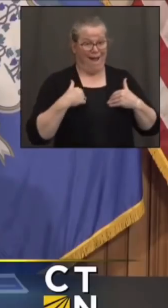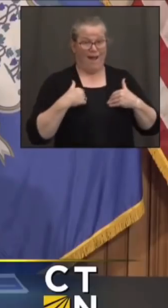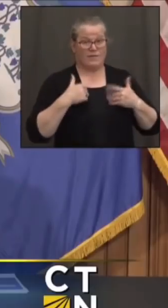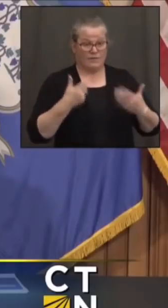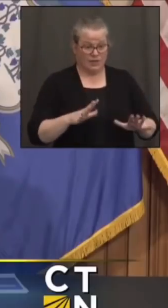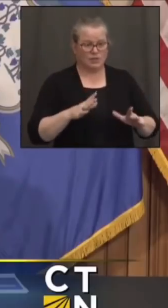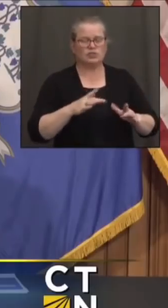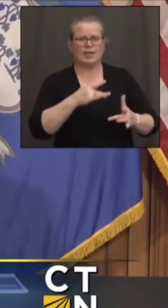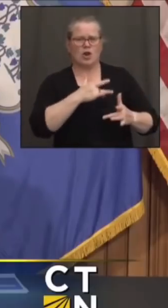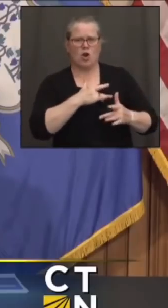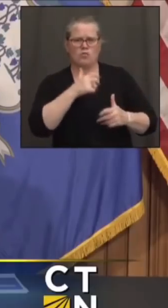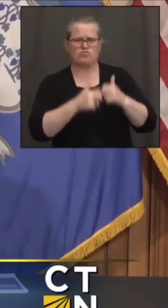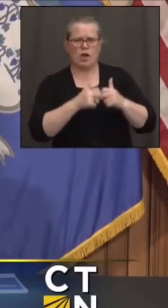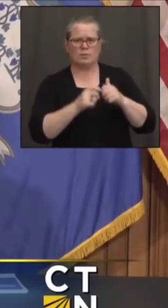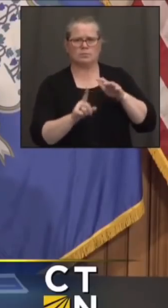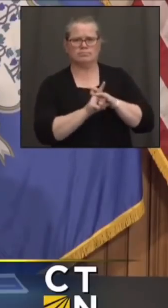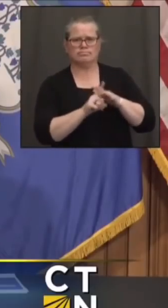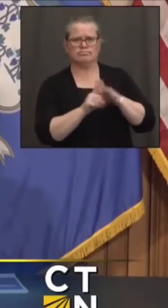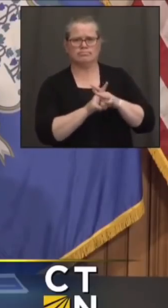problems?